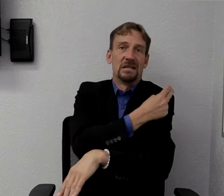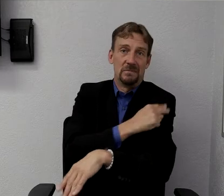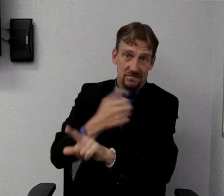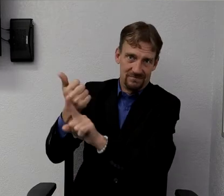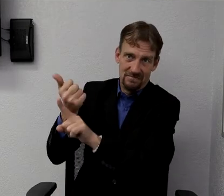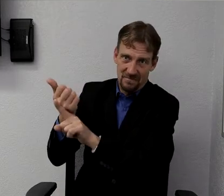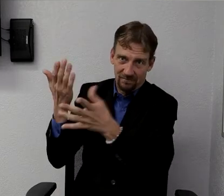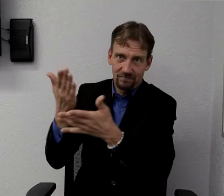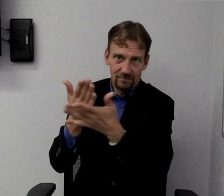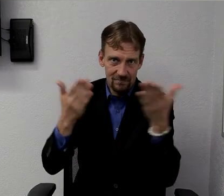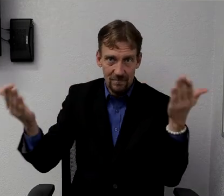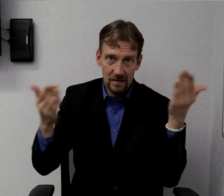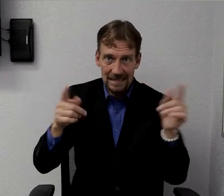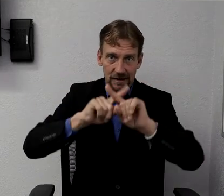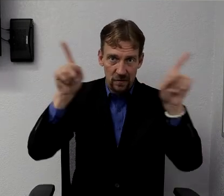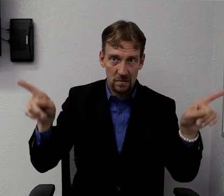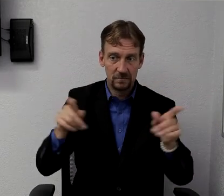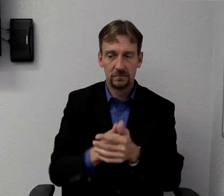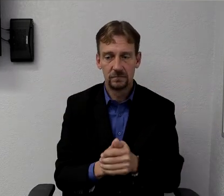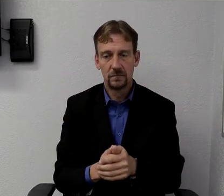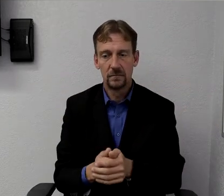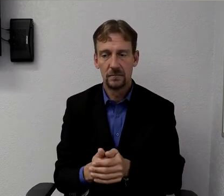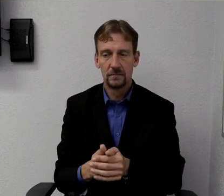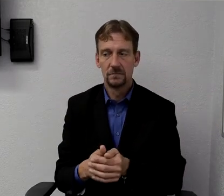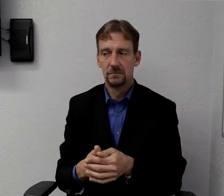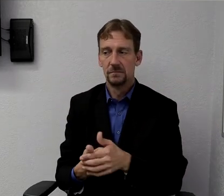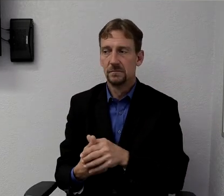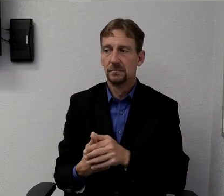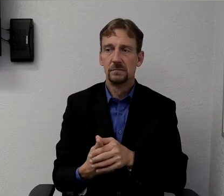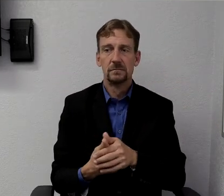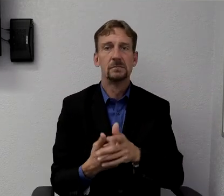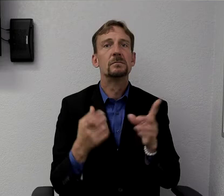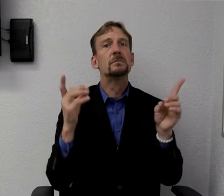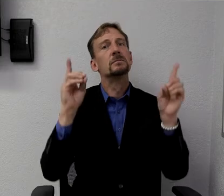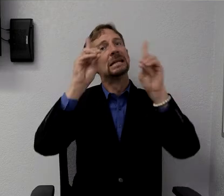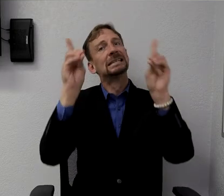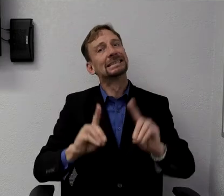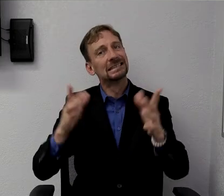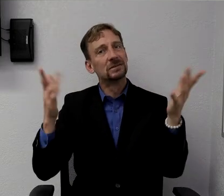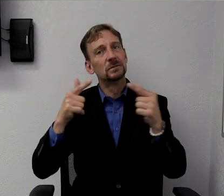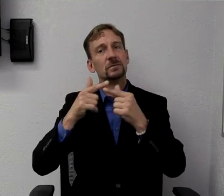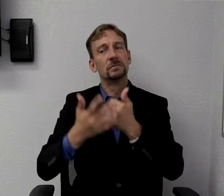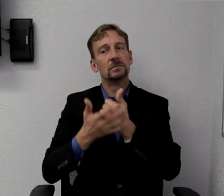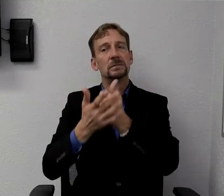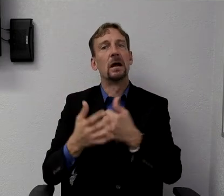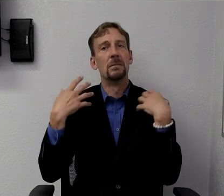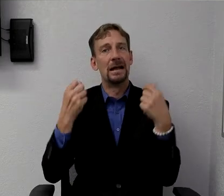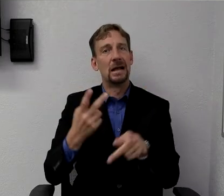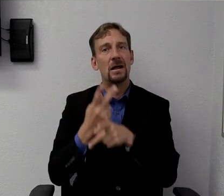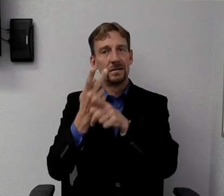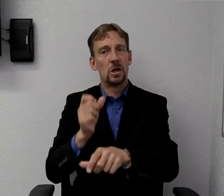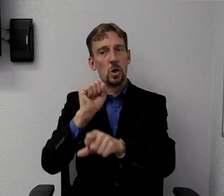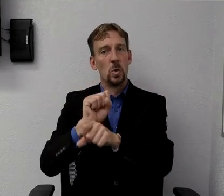And they're designed to help healthcare workers make incredibly